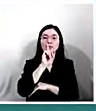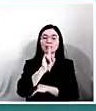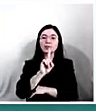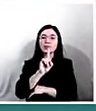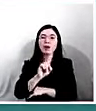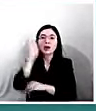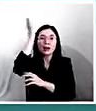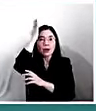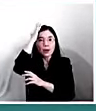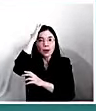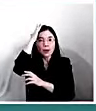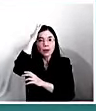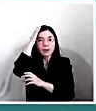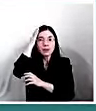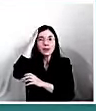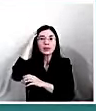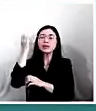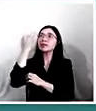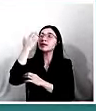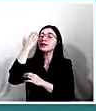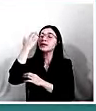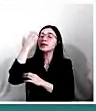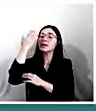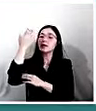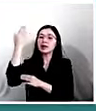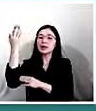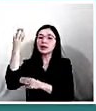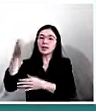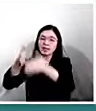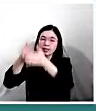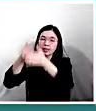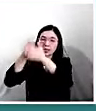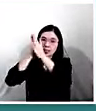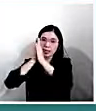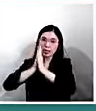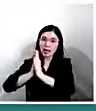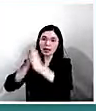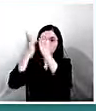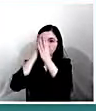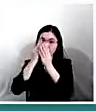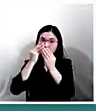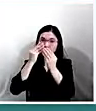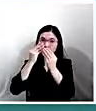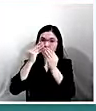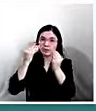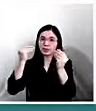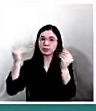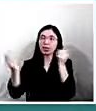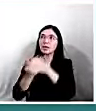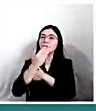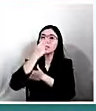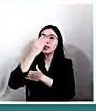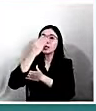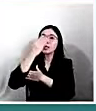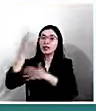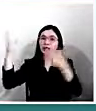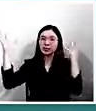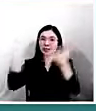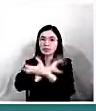withstood him in the breach to turn back